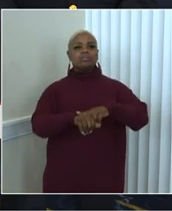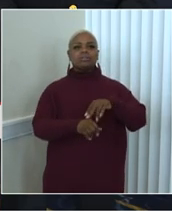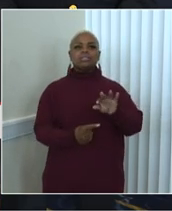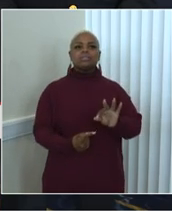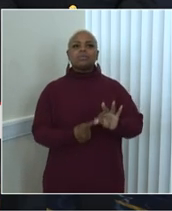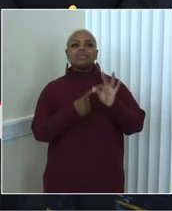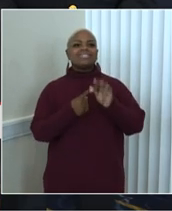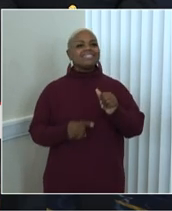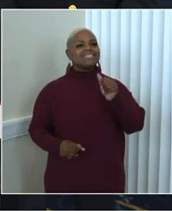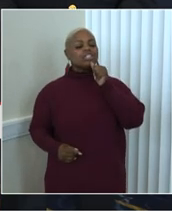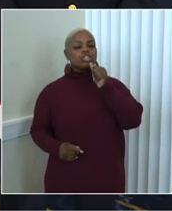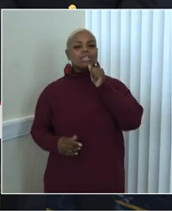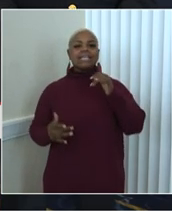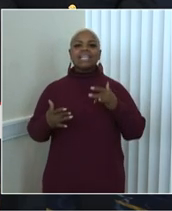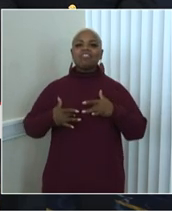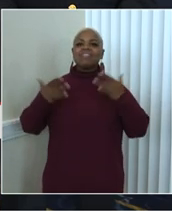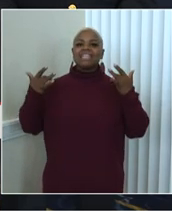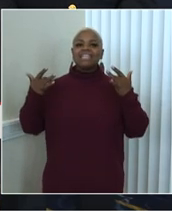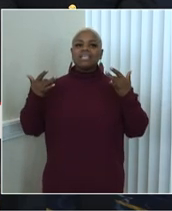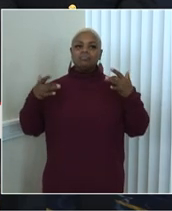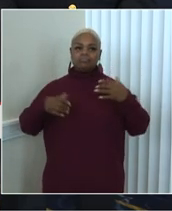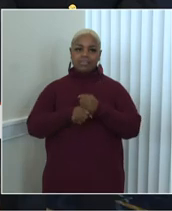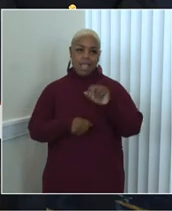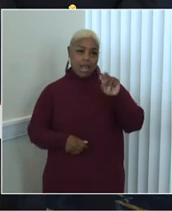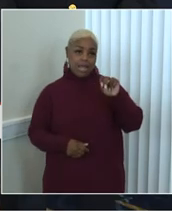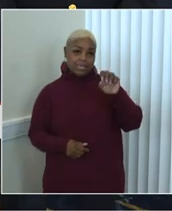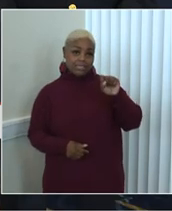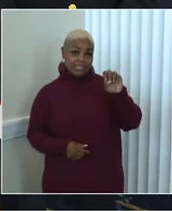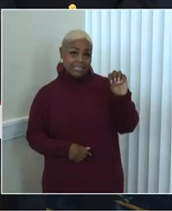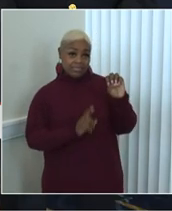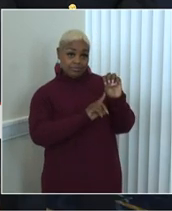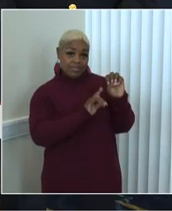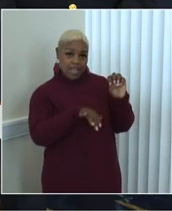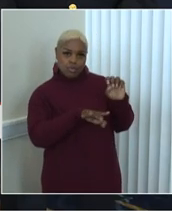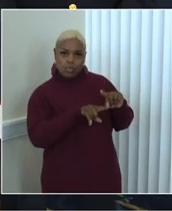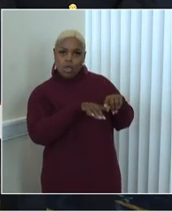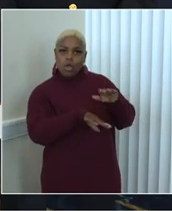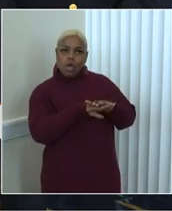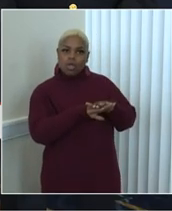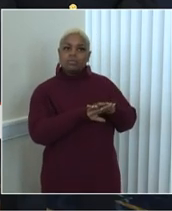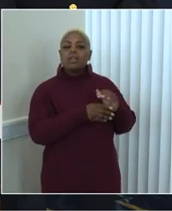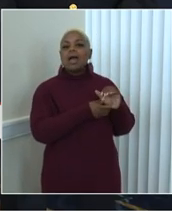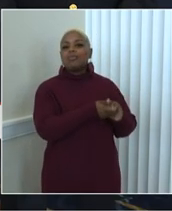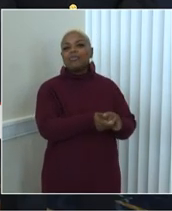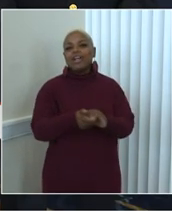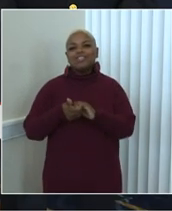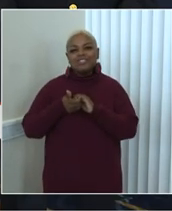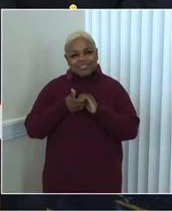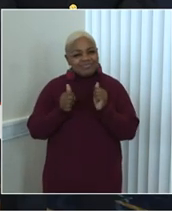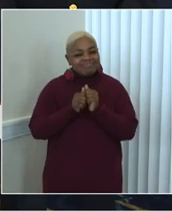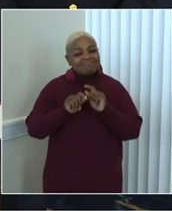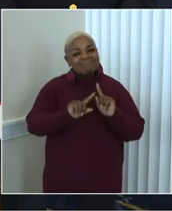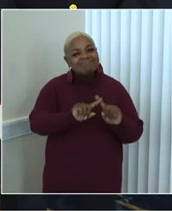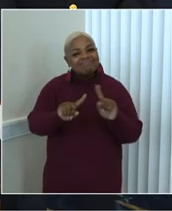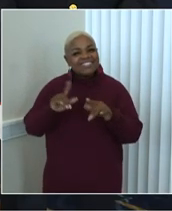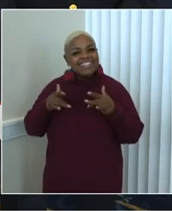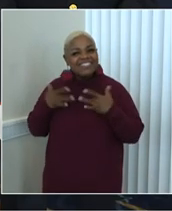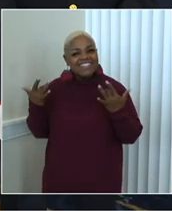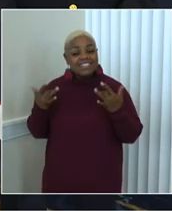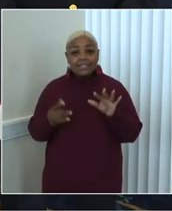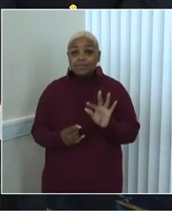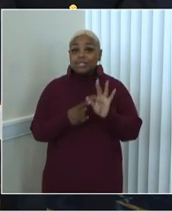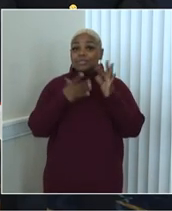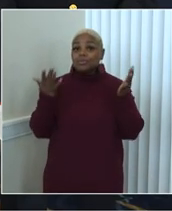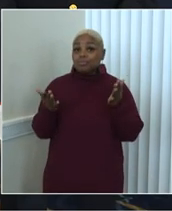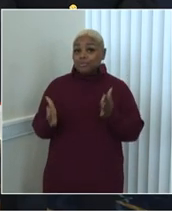This designation allows for a whole-of-government approach that relies on collaboration with event security professionals who are among the best in the world.